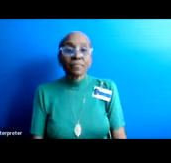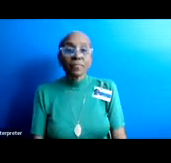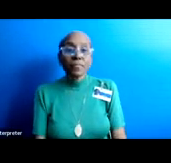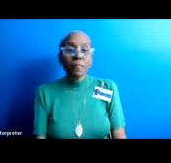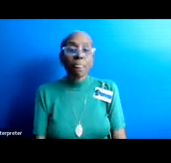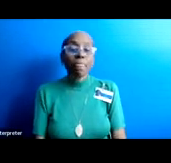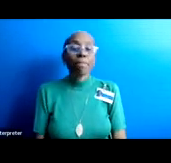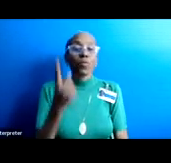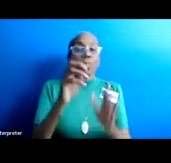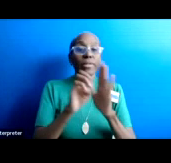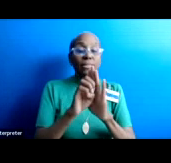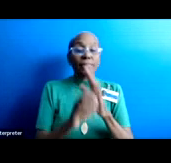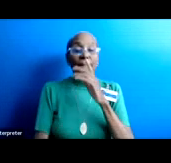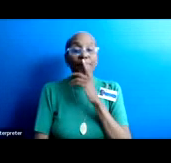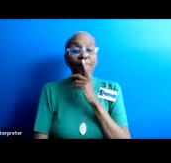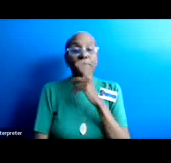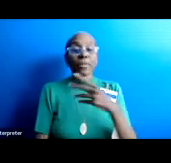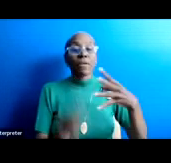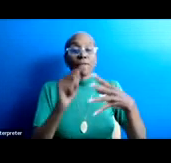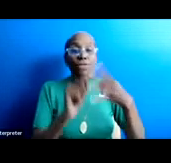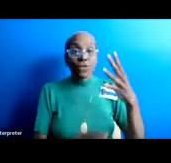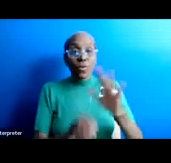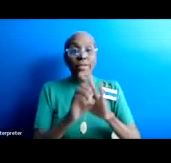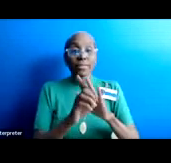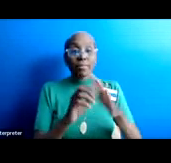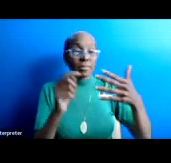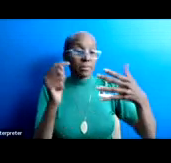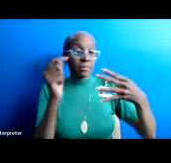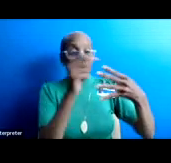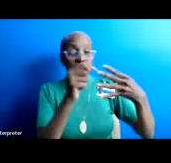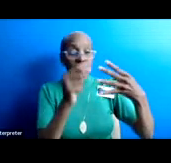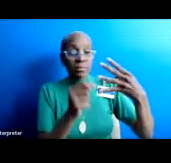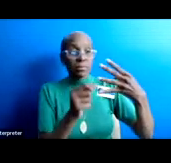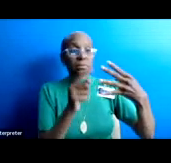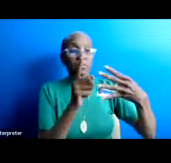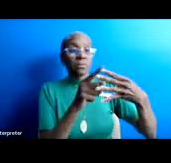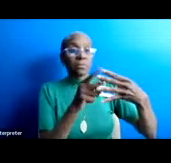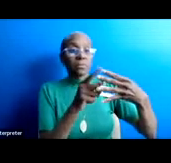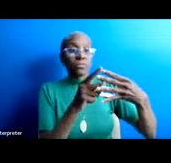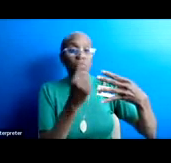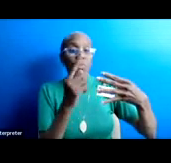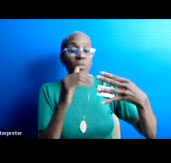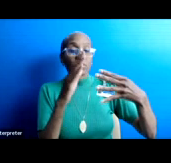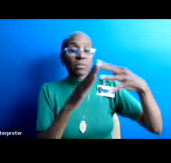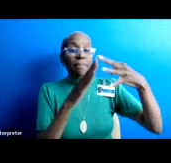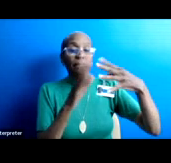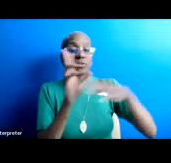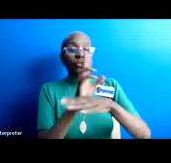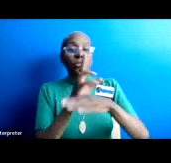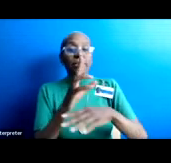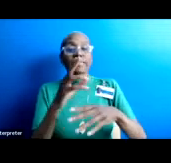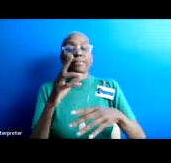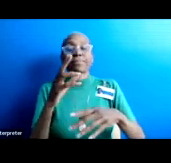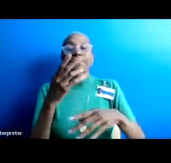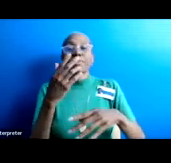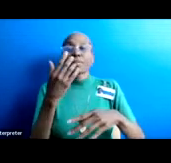Here's an example. So I have 4 examples listed on this page, and one is the top example uses